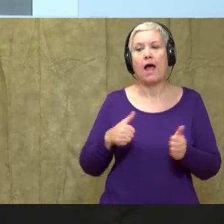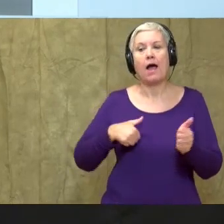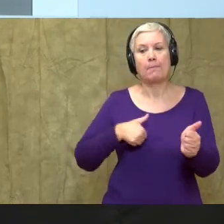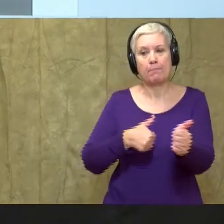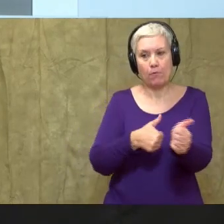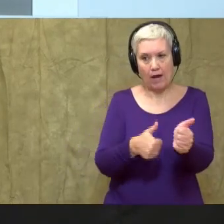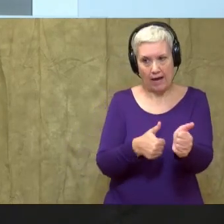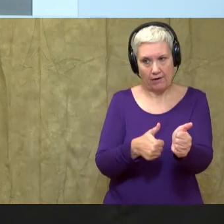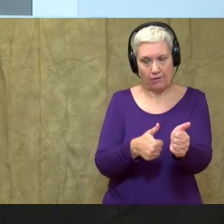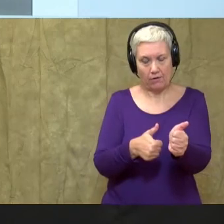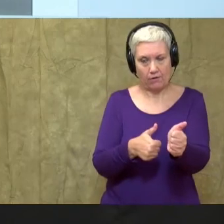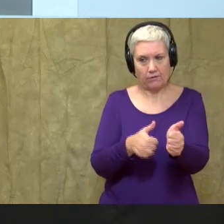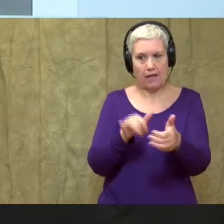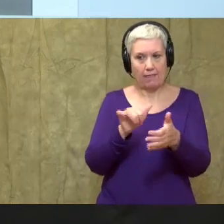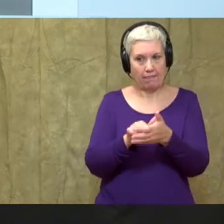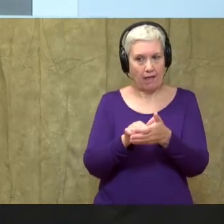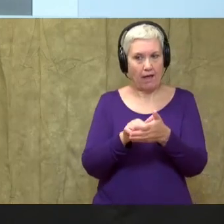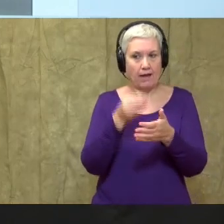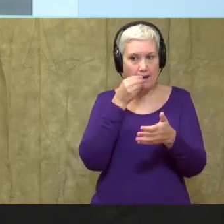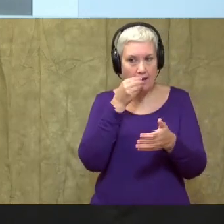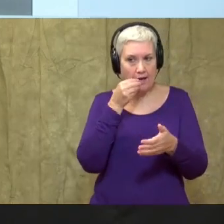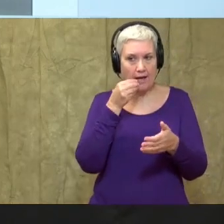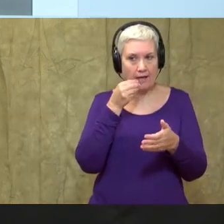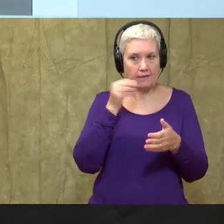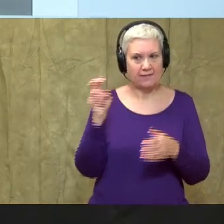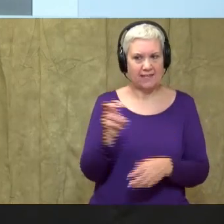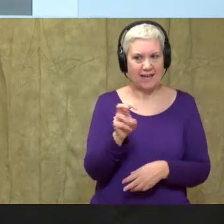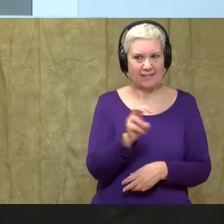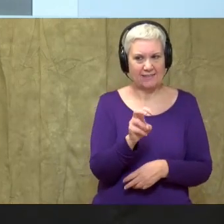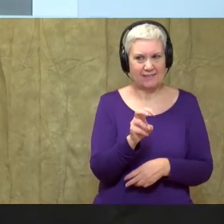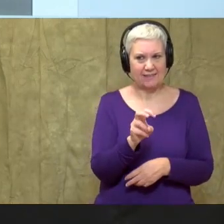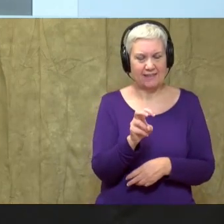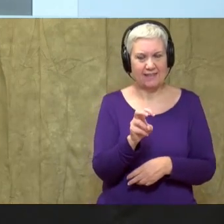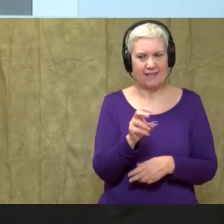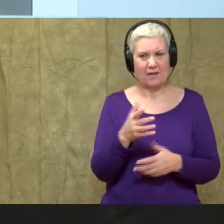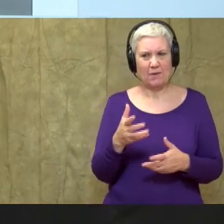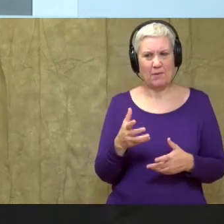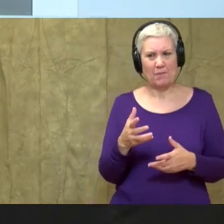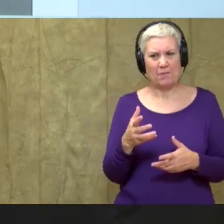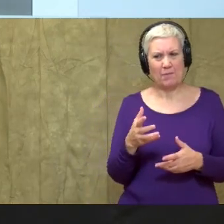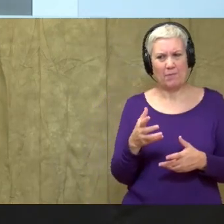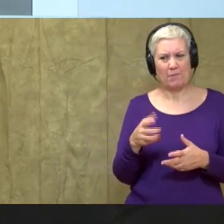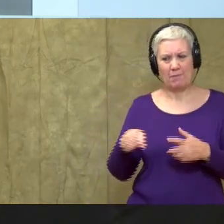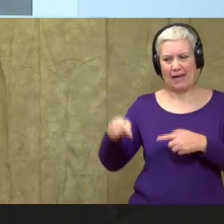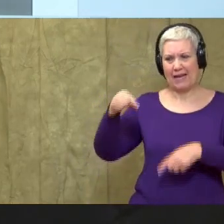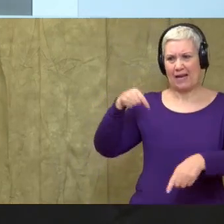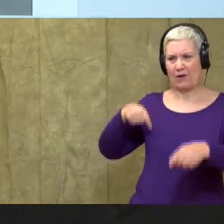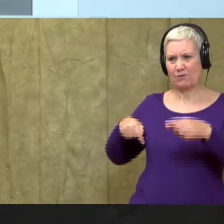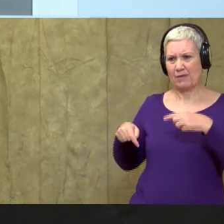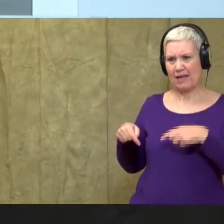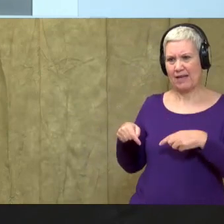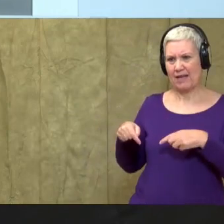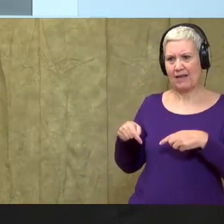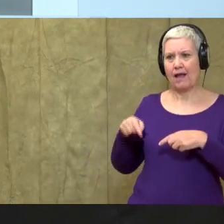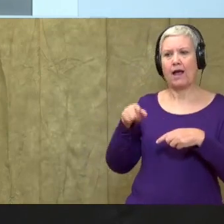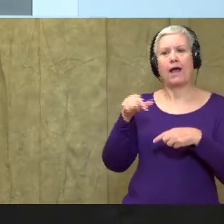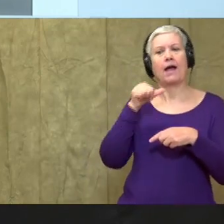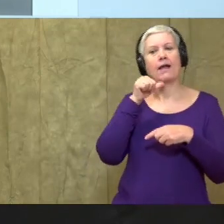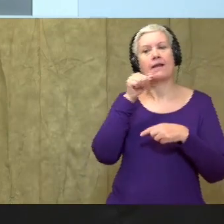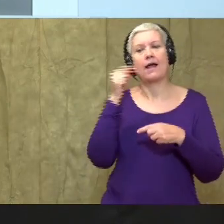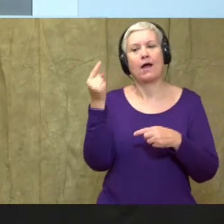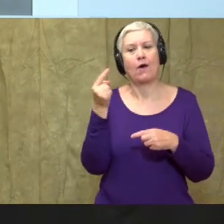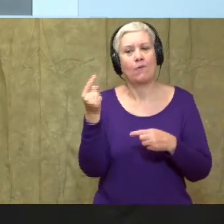that prey on snakes. But then he mentions something else. He goes back and he shows that not always that simple,